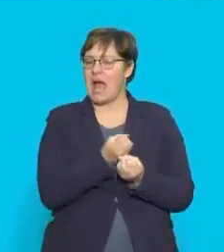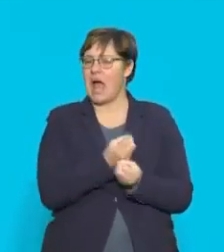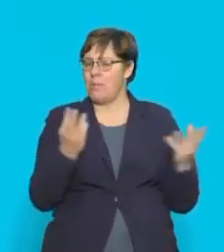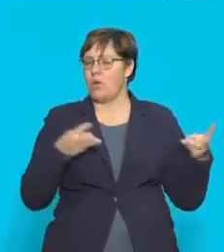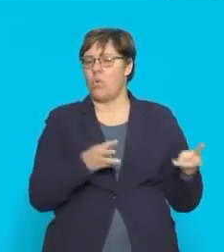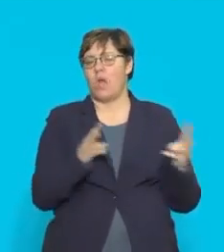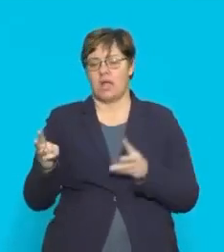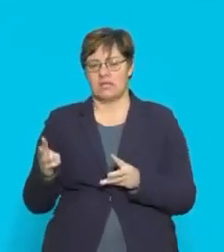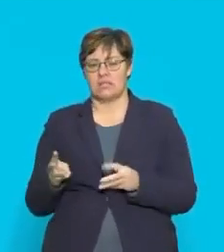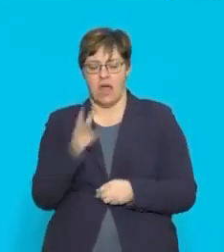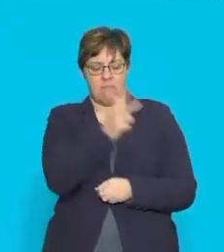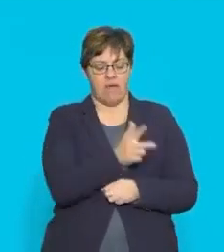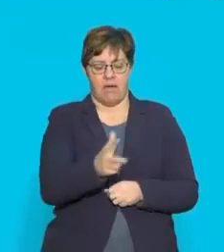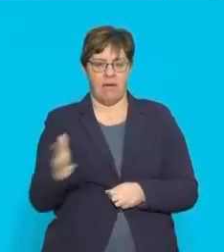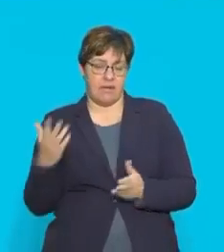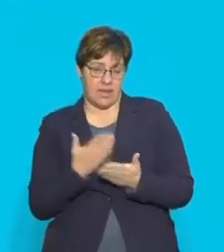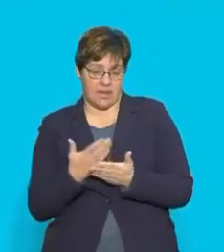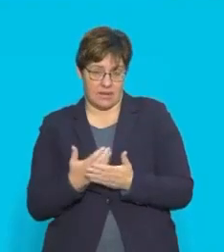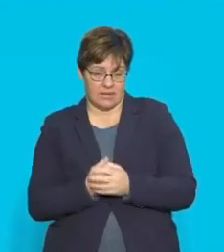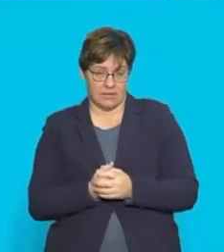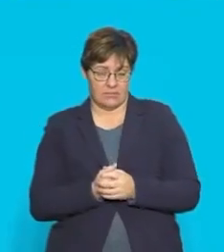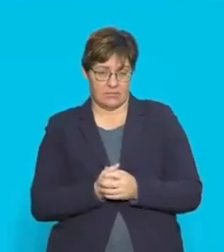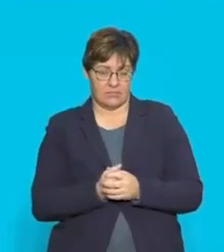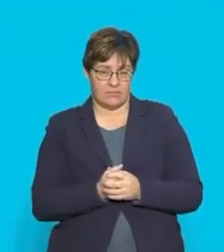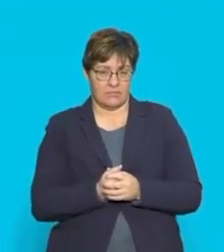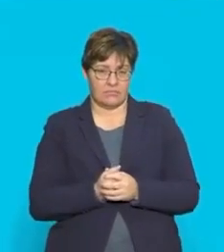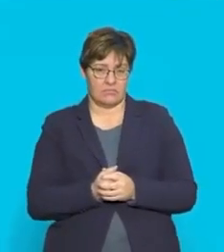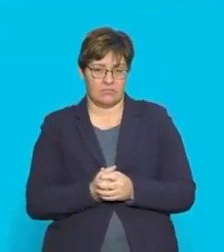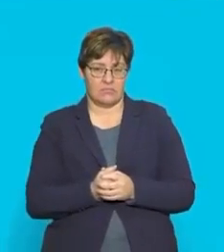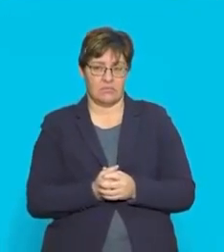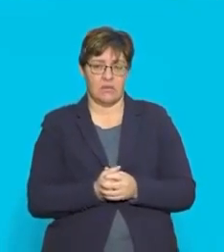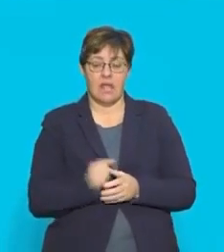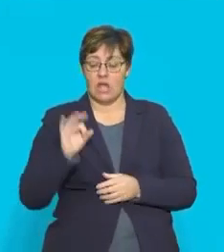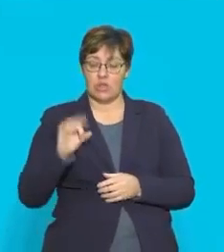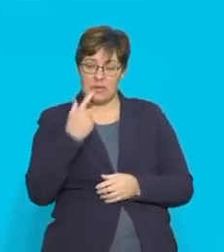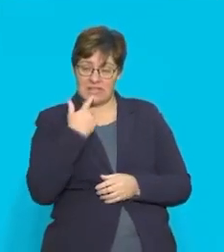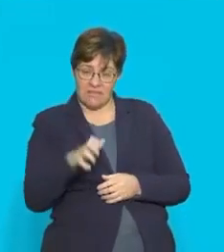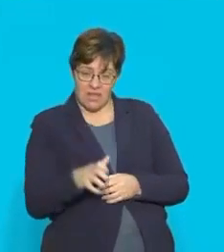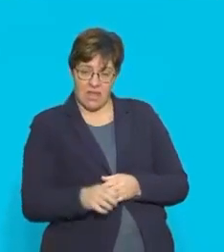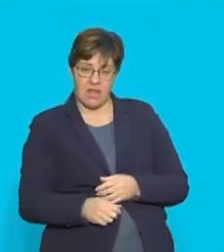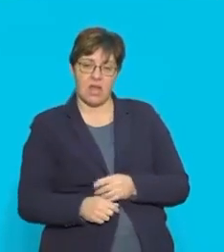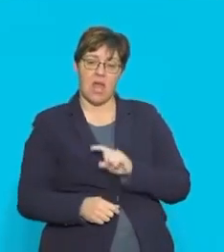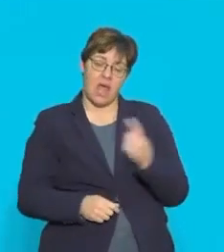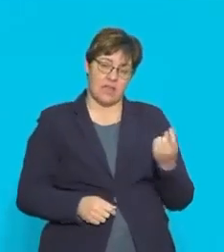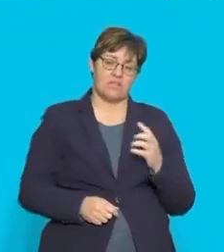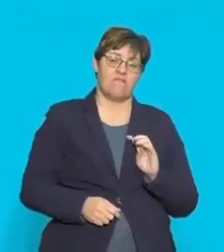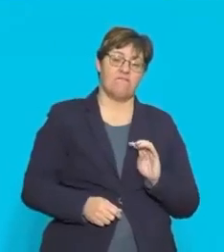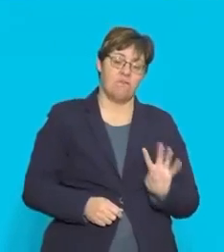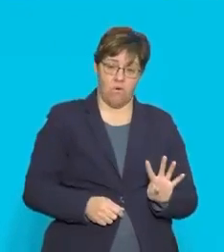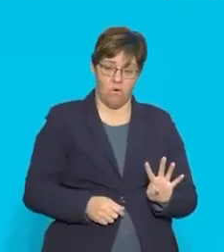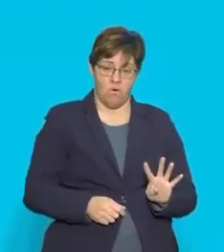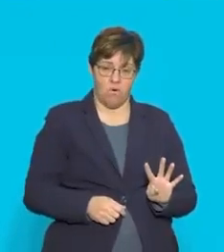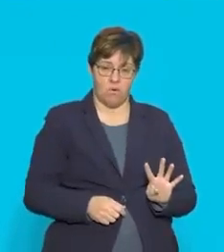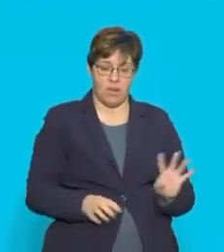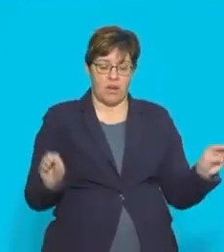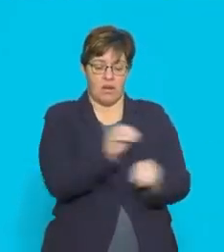those silver cars, which there's 3 silver, and other cars which are 4s, and how many ways can we park